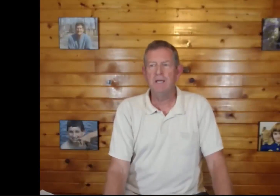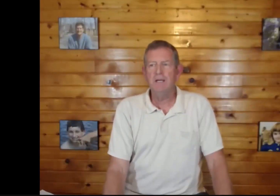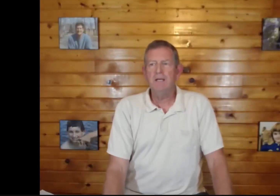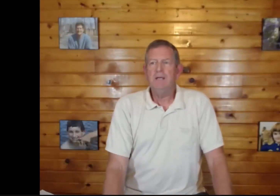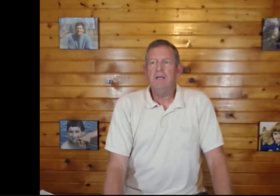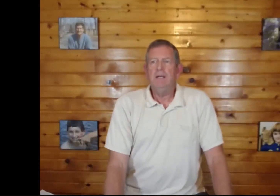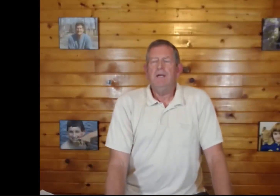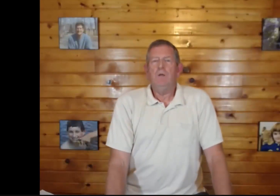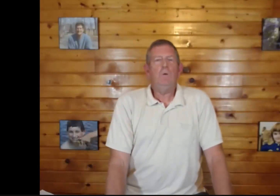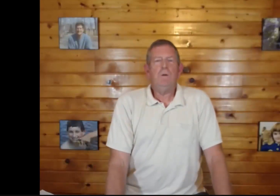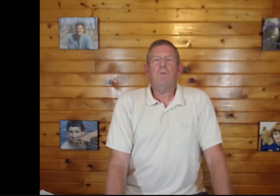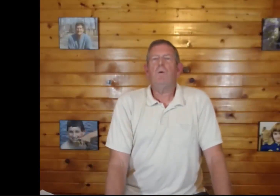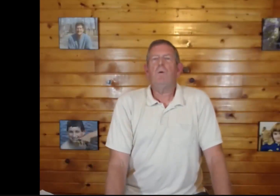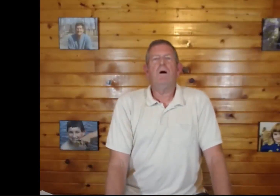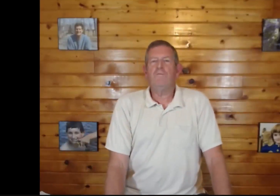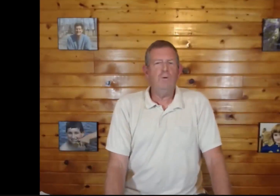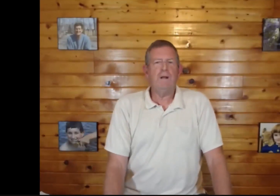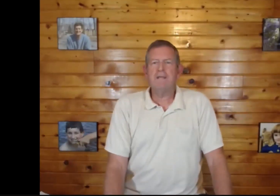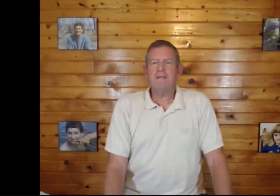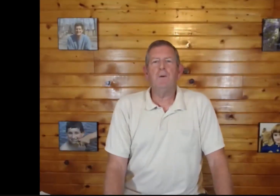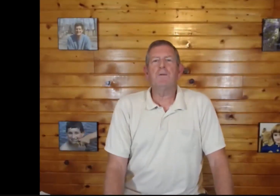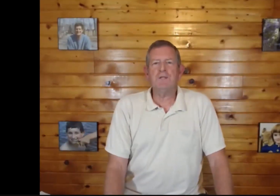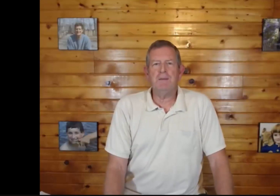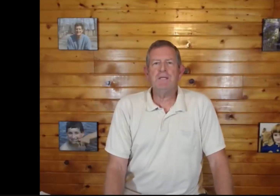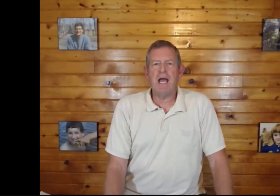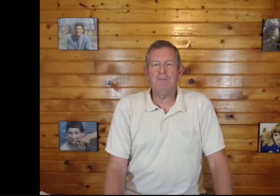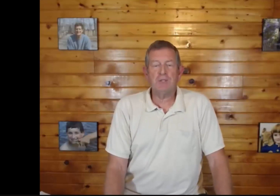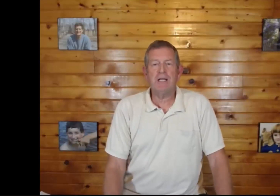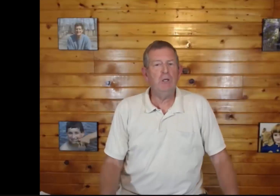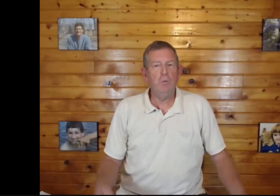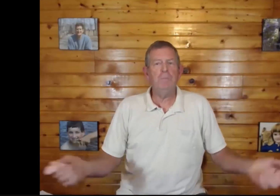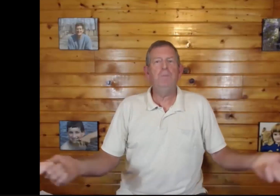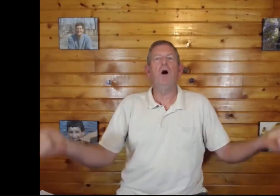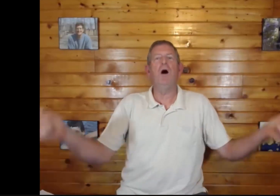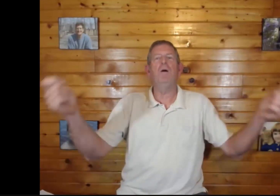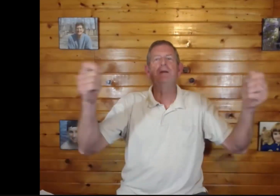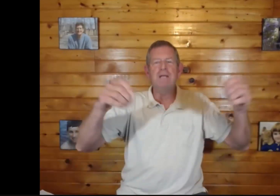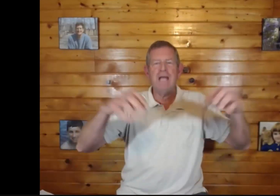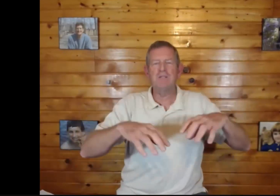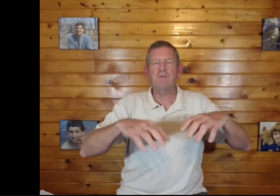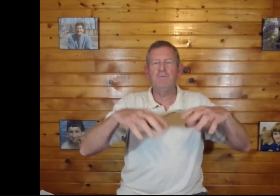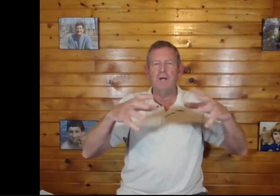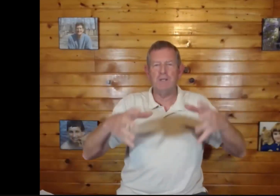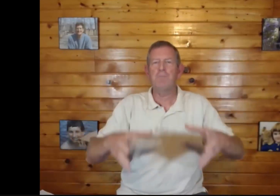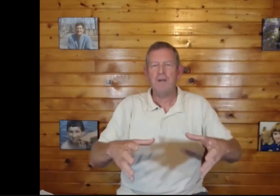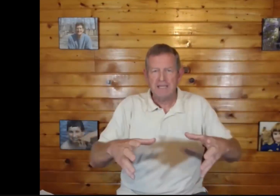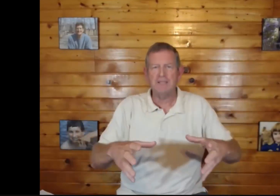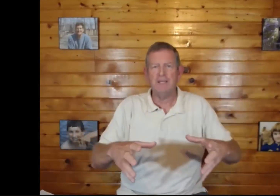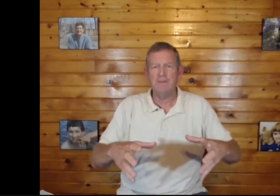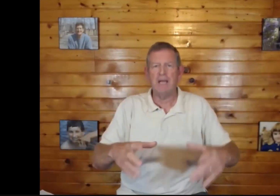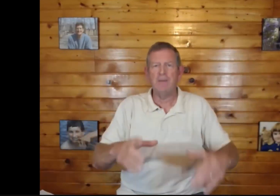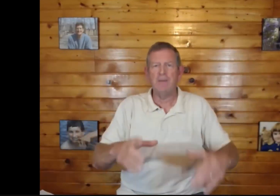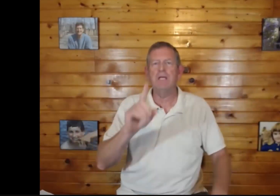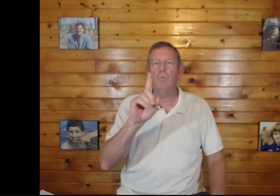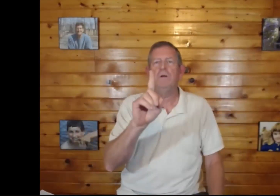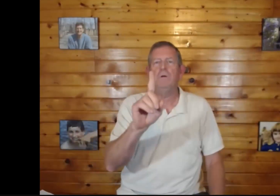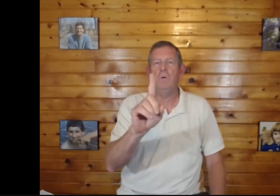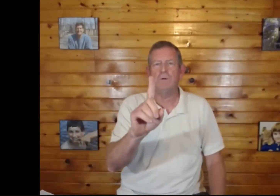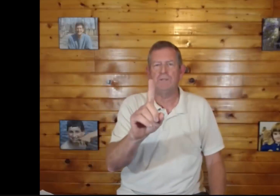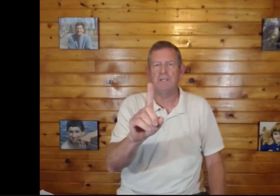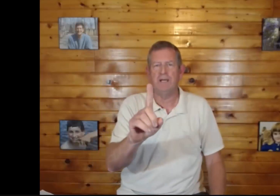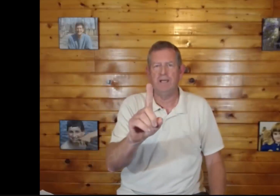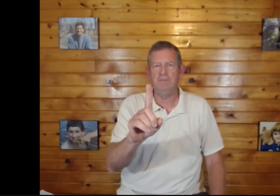90s, you wouldn't throw all the food on the table at the same time, just like you wouldn't put all the different kinds of food on your plate at the same time. You take